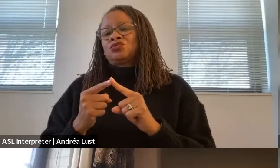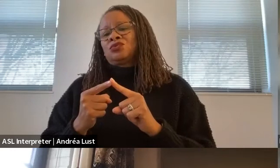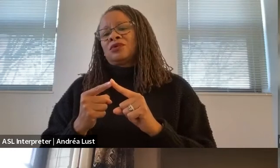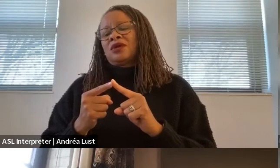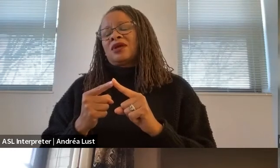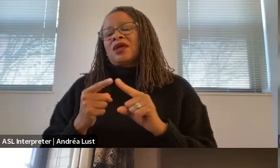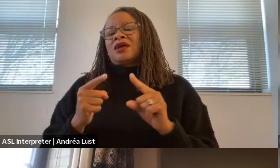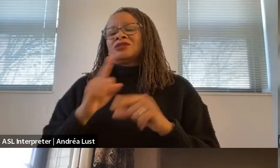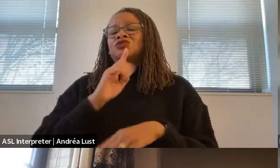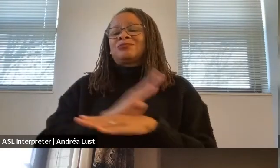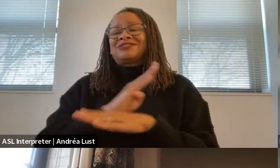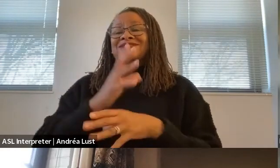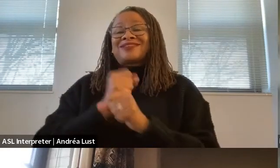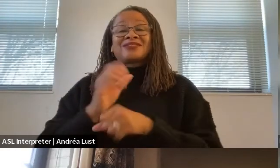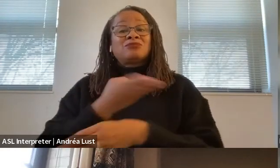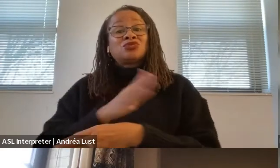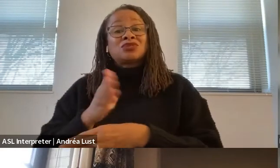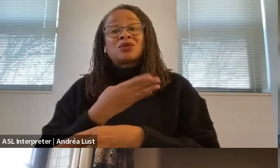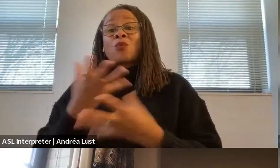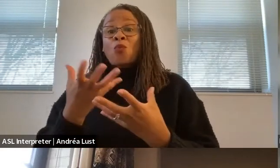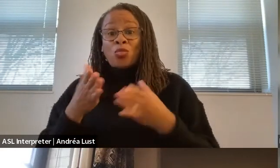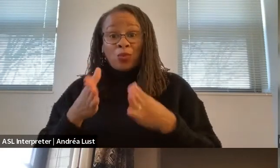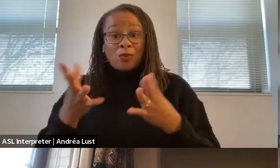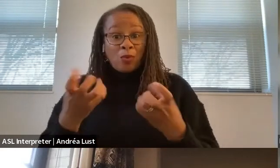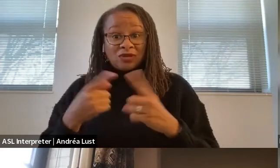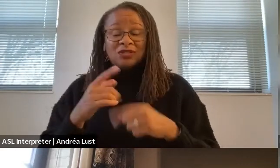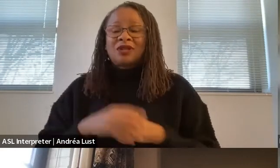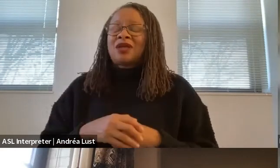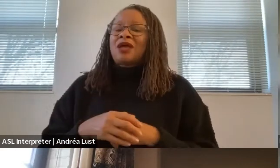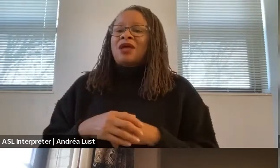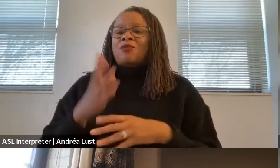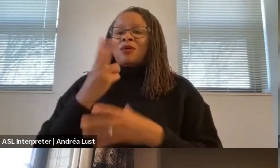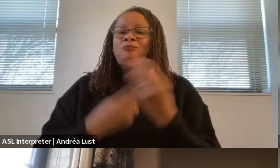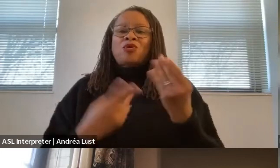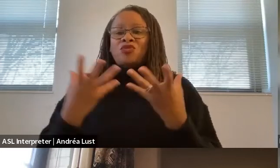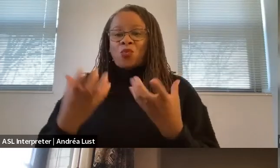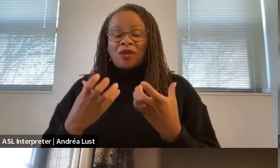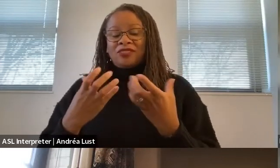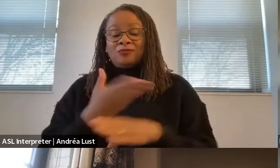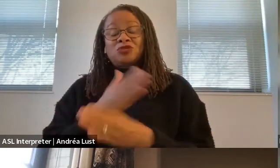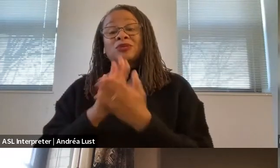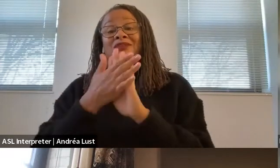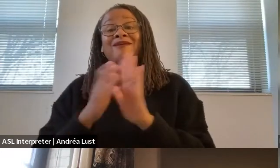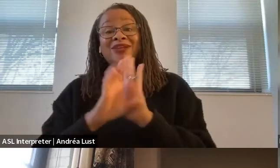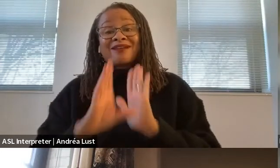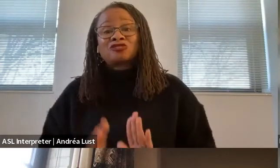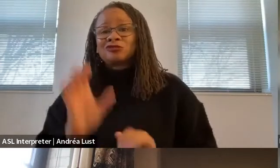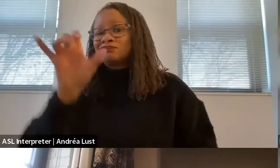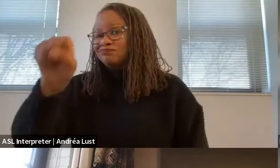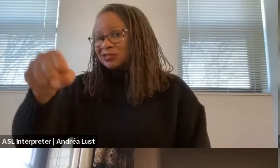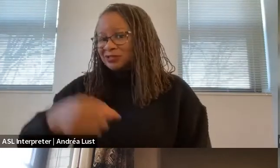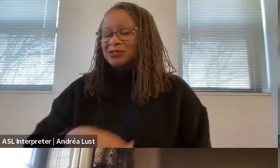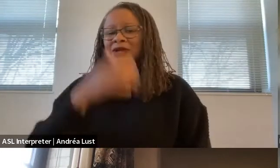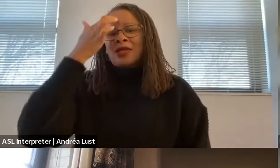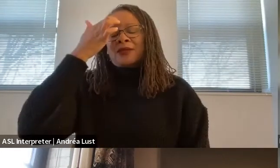actually get the music the way we wanted it. We both wanted the music to be a character. We both, it